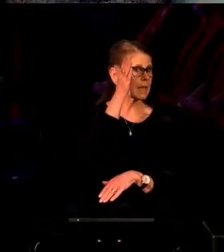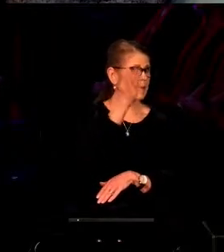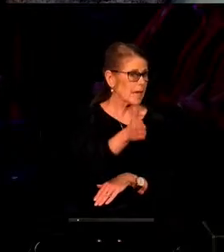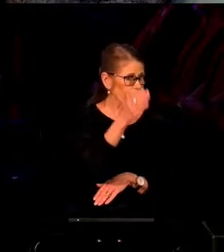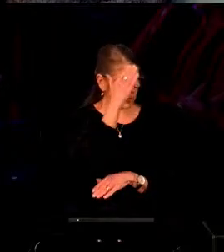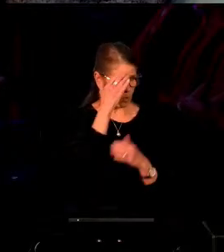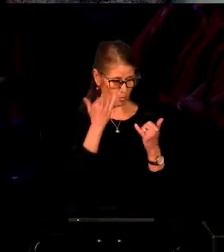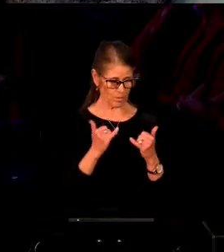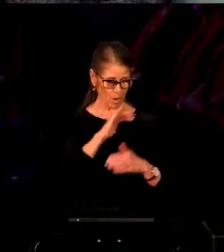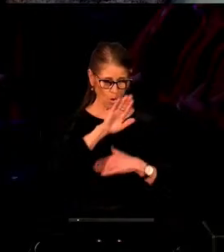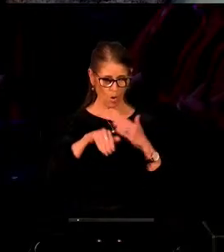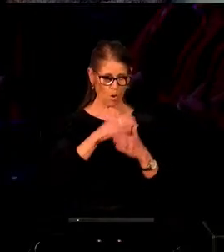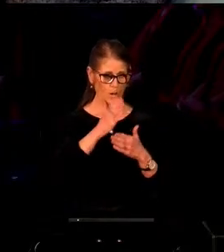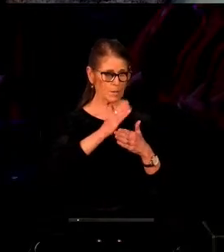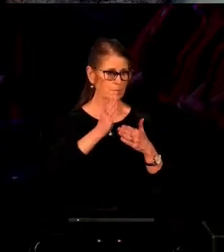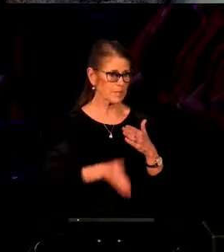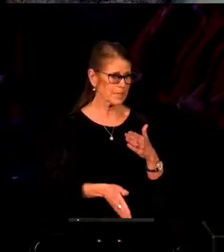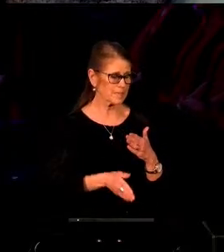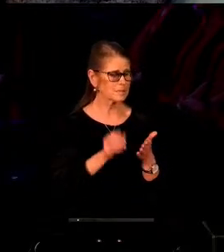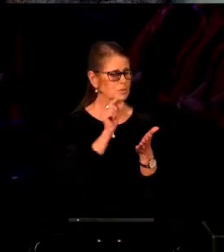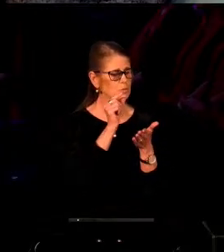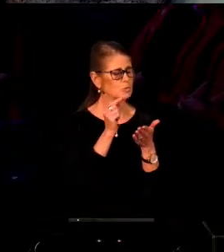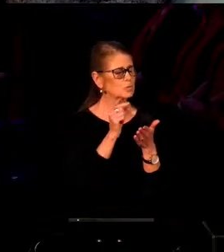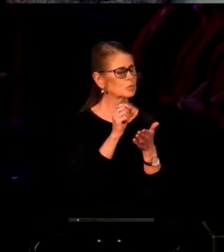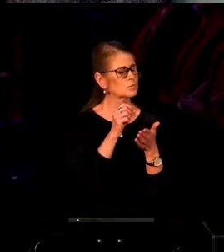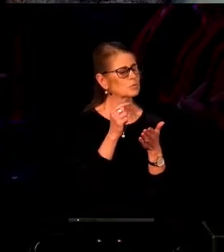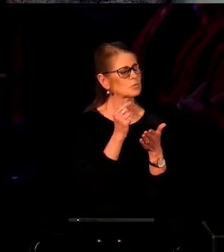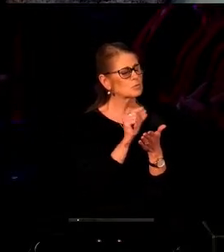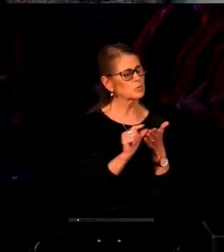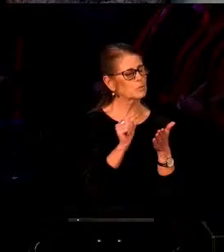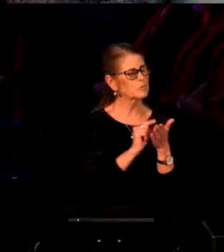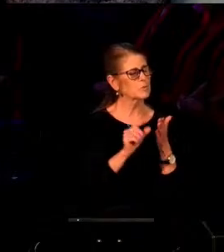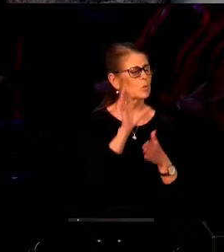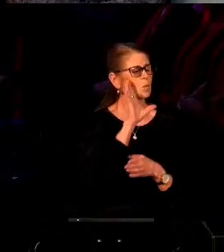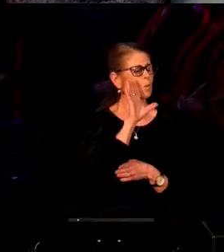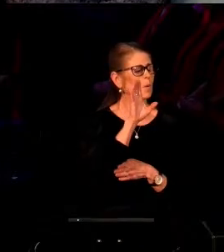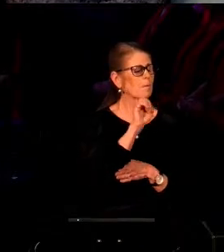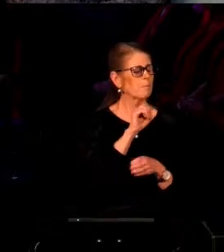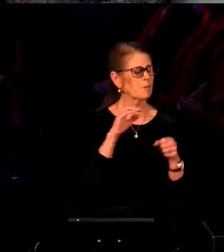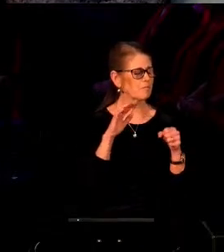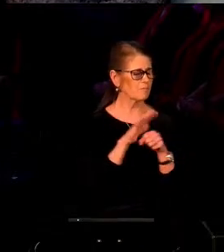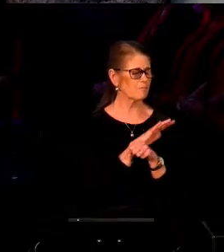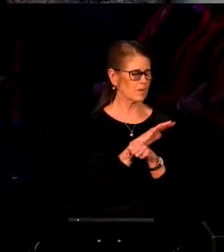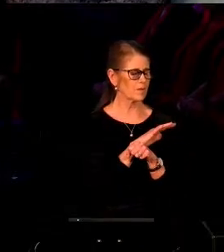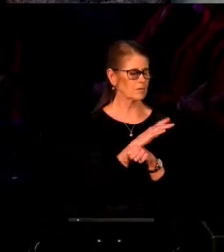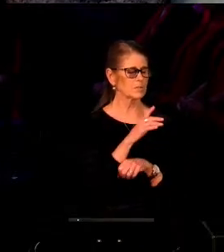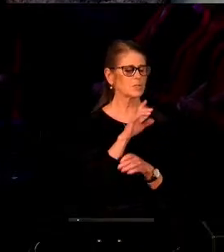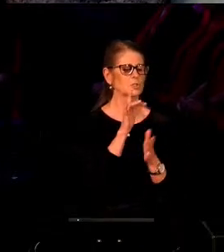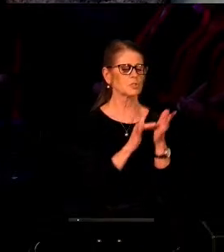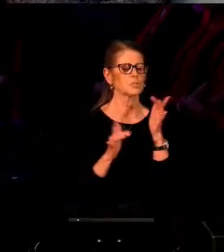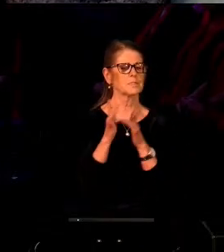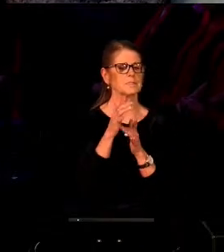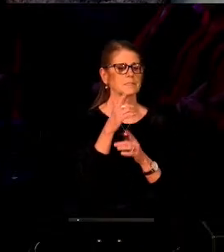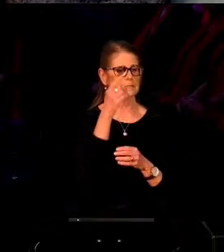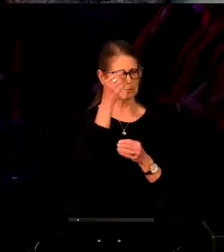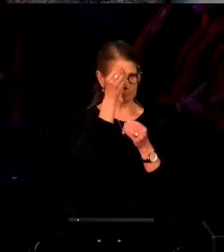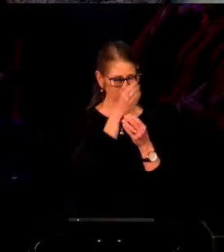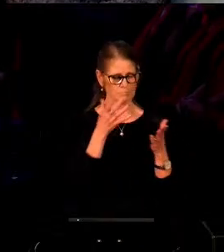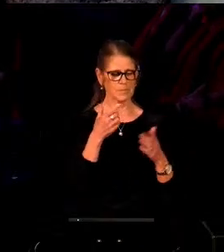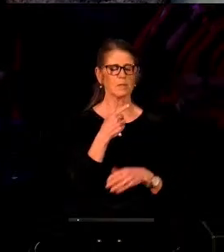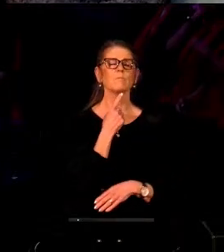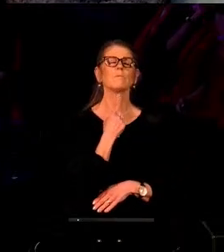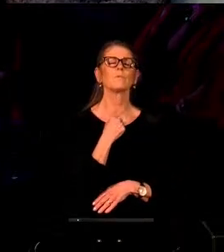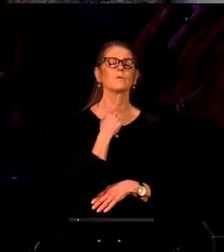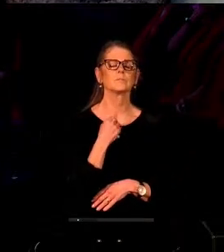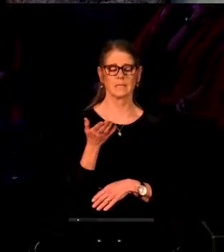now completed, and so that the scripture would be fulfilled, Jesus said, 'I am thirsty.' A jar of wine